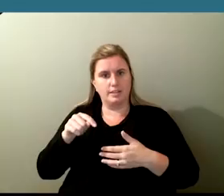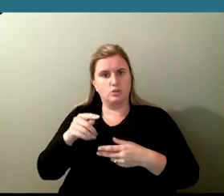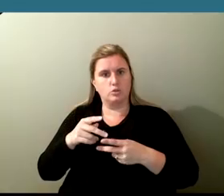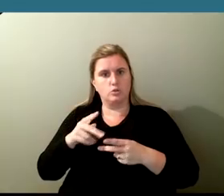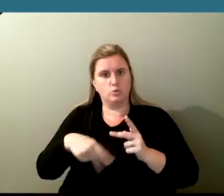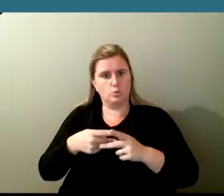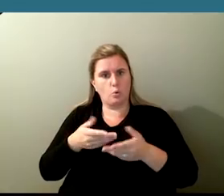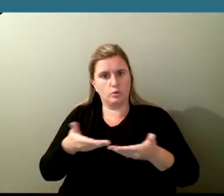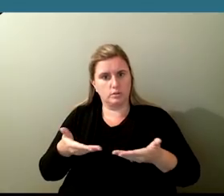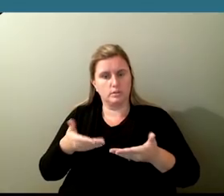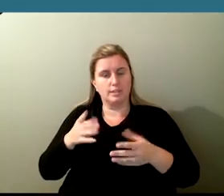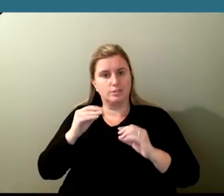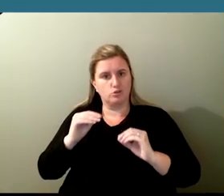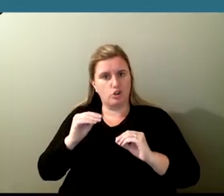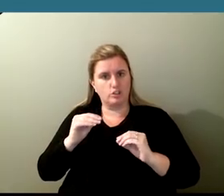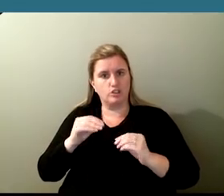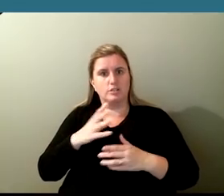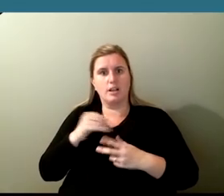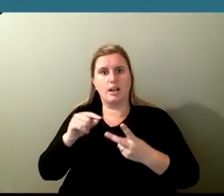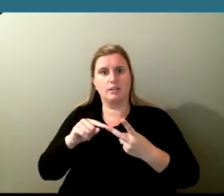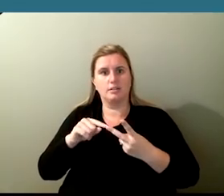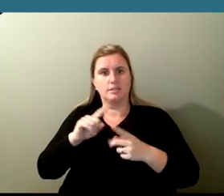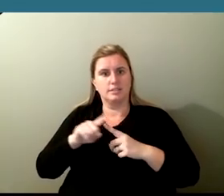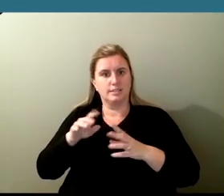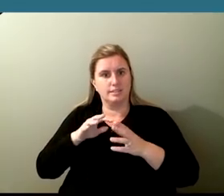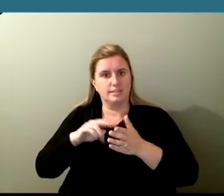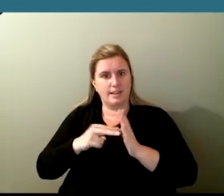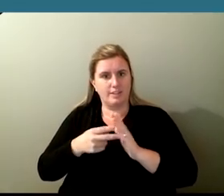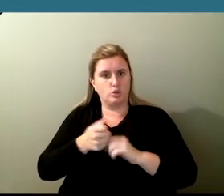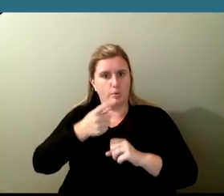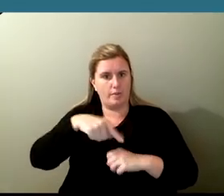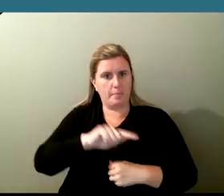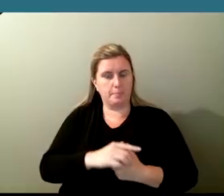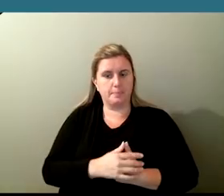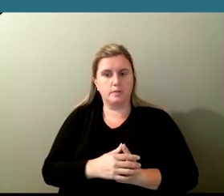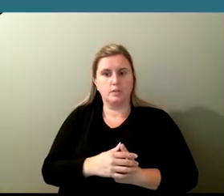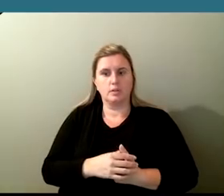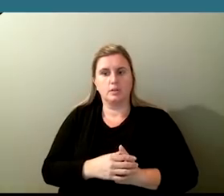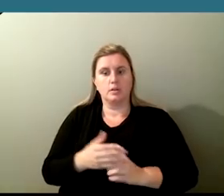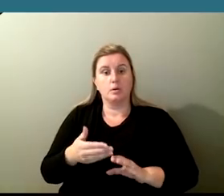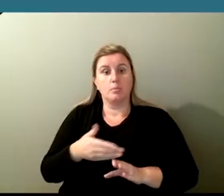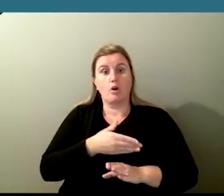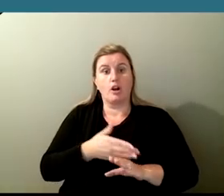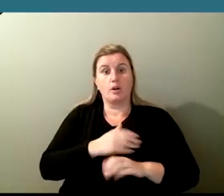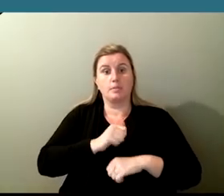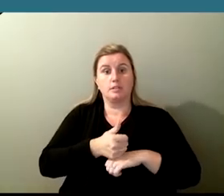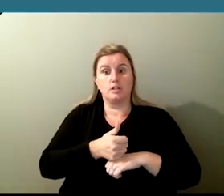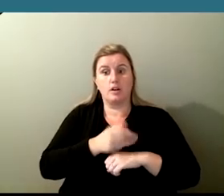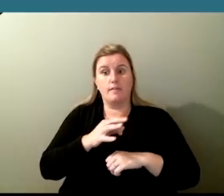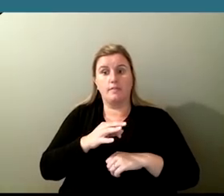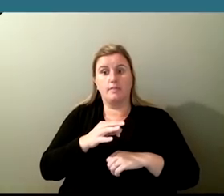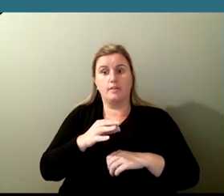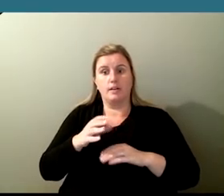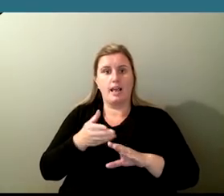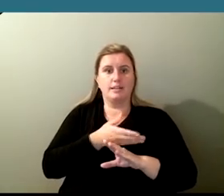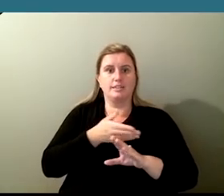sources, these instructions and definitions with them, prior implementation of additional antecedent